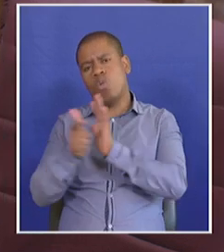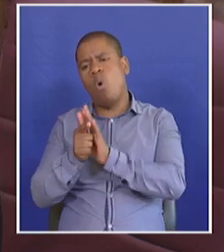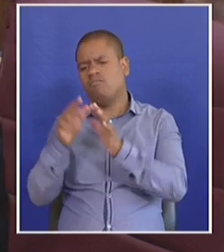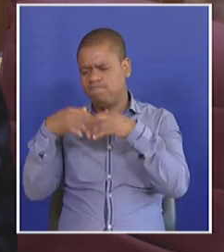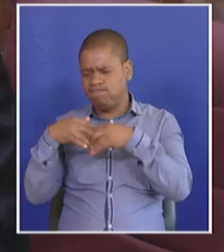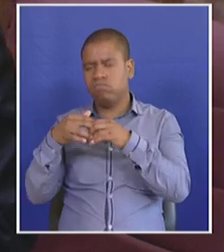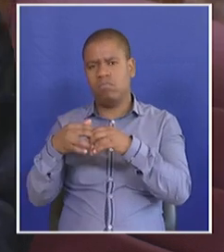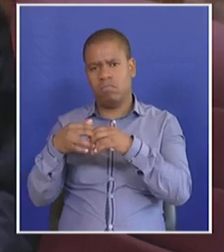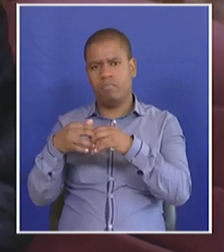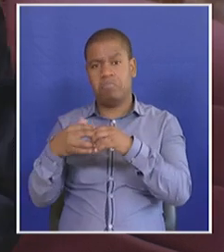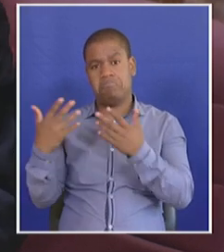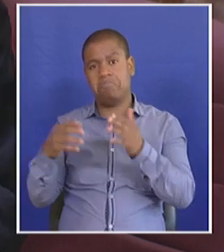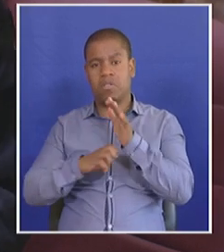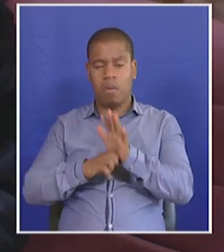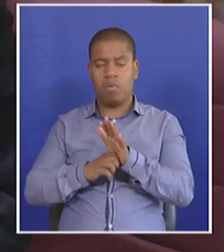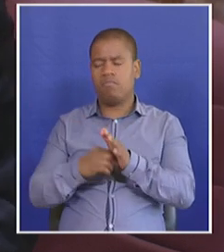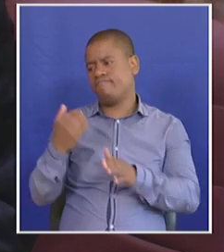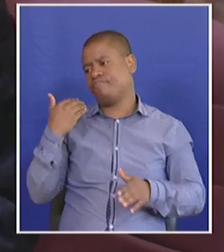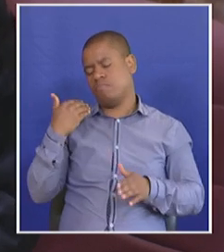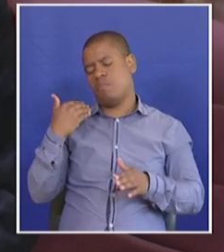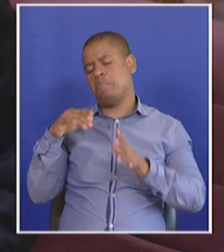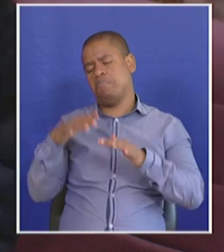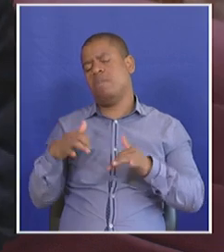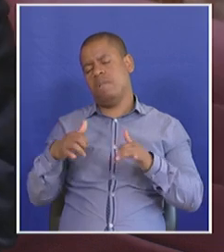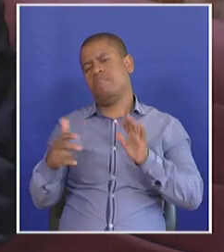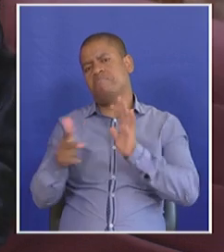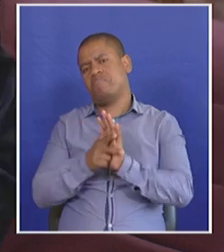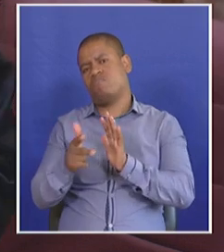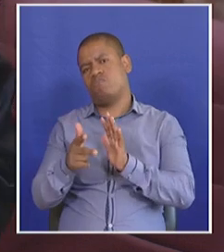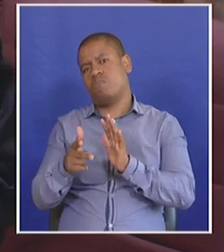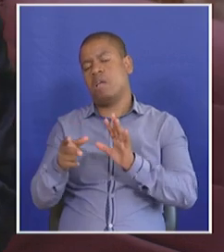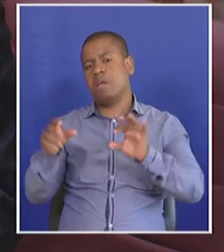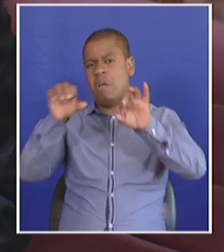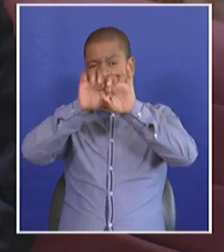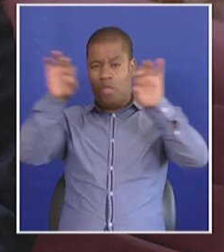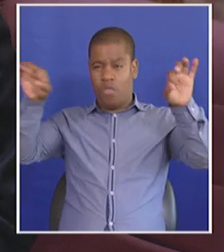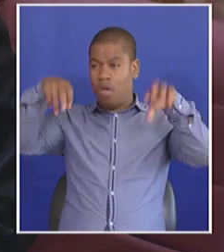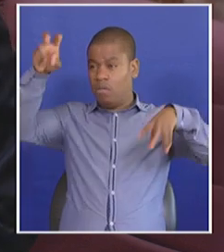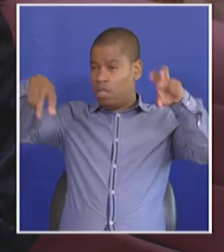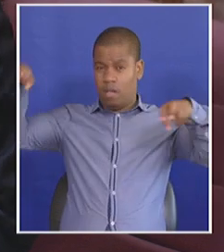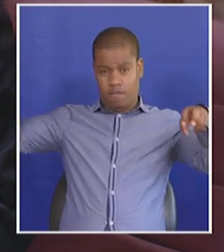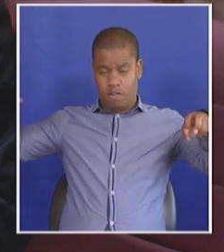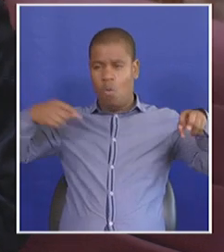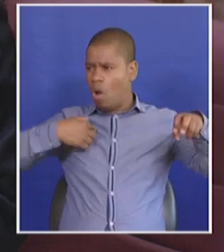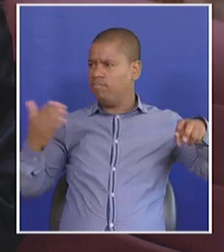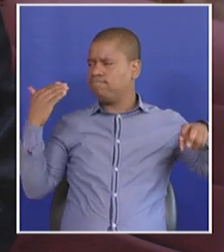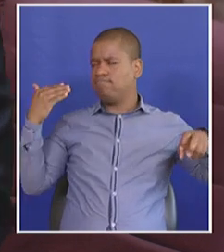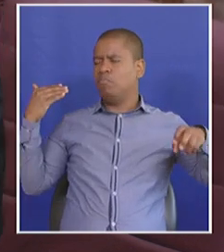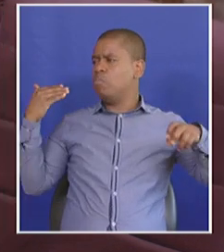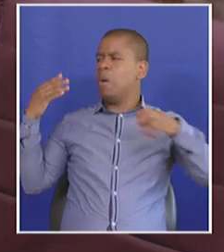example, this House passed legislation on cable theft because of that being a problem,